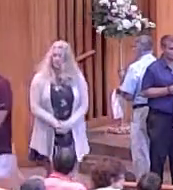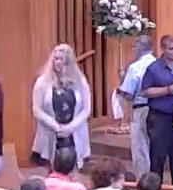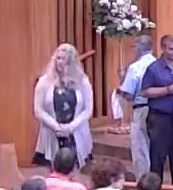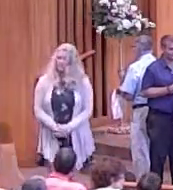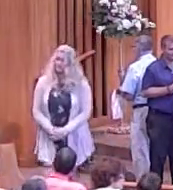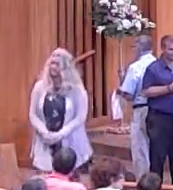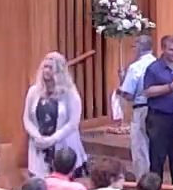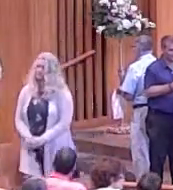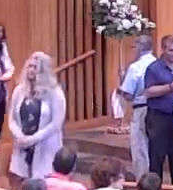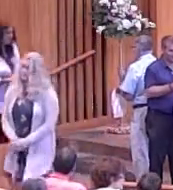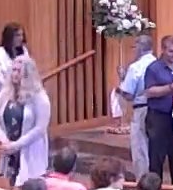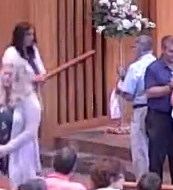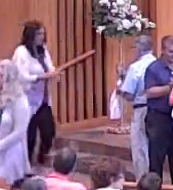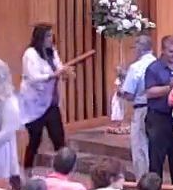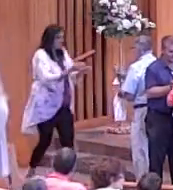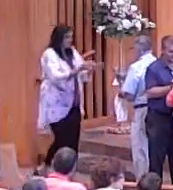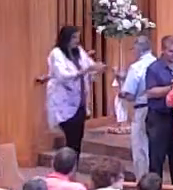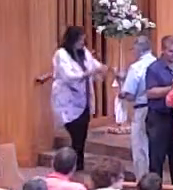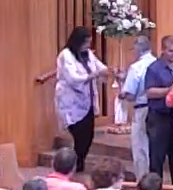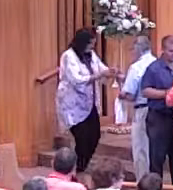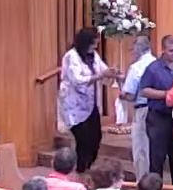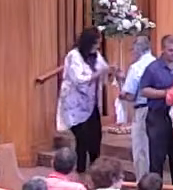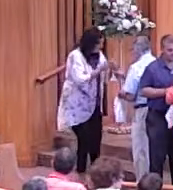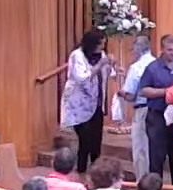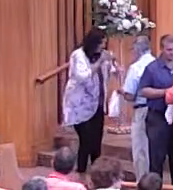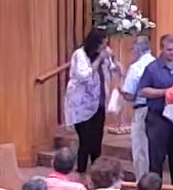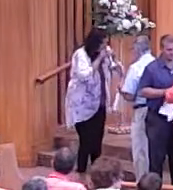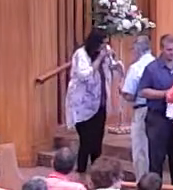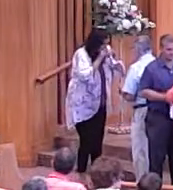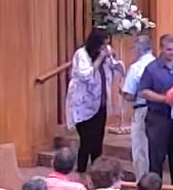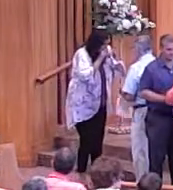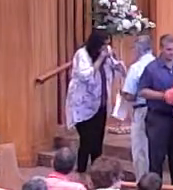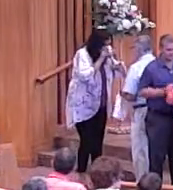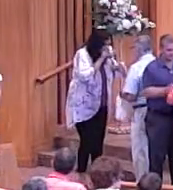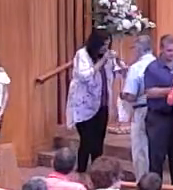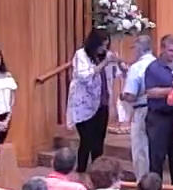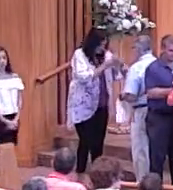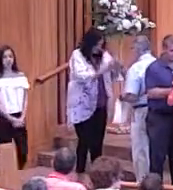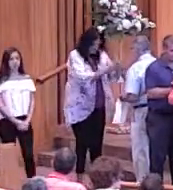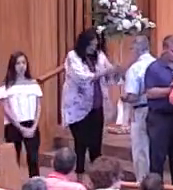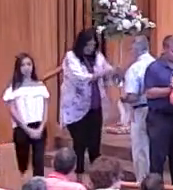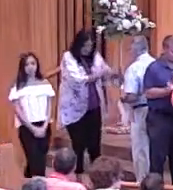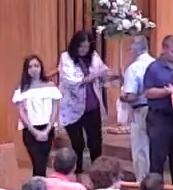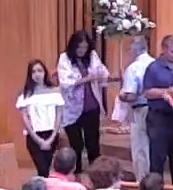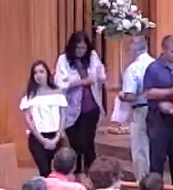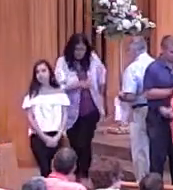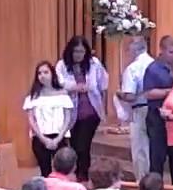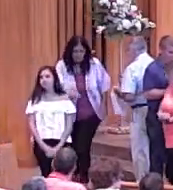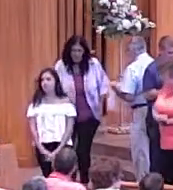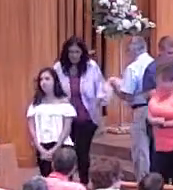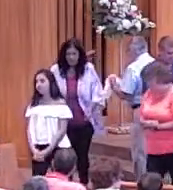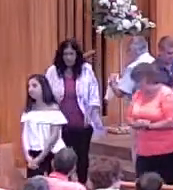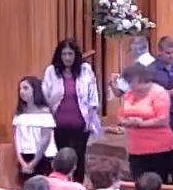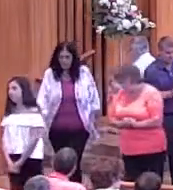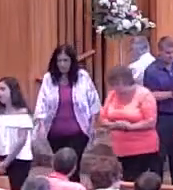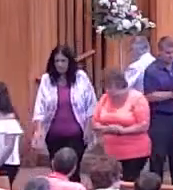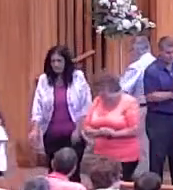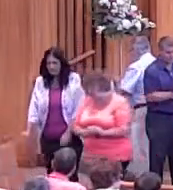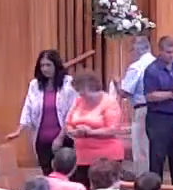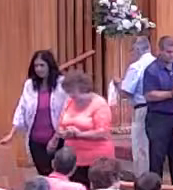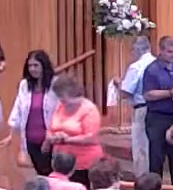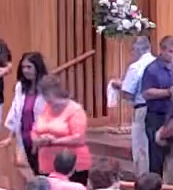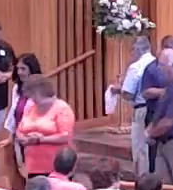I am the bread of life, broken for all.